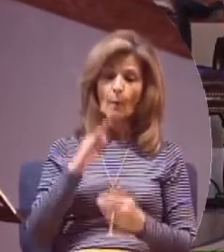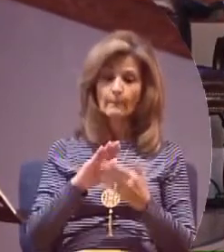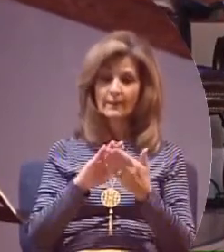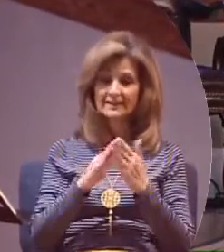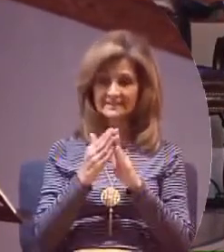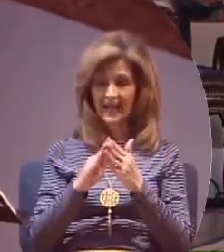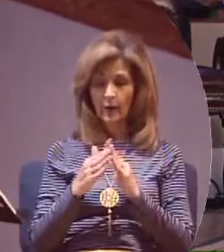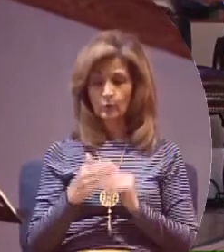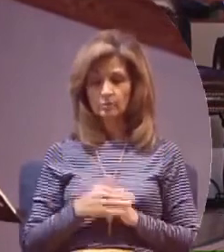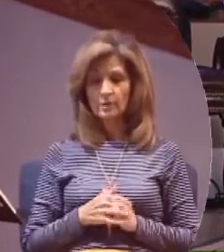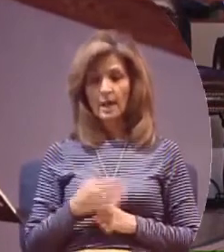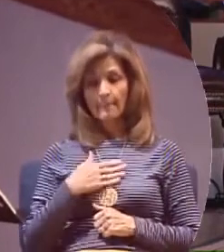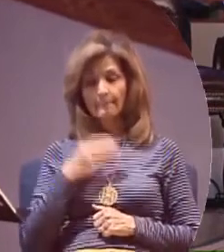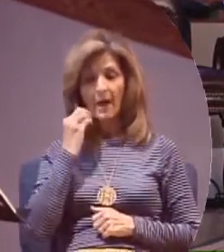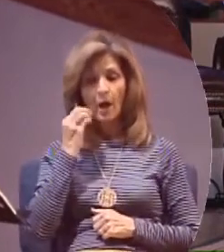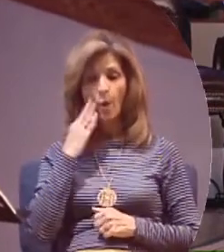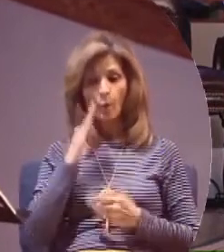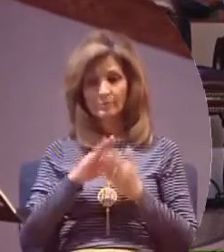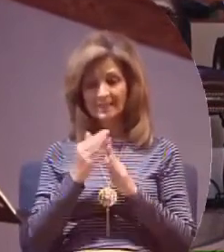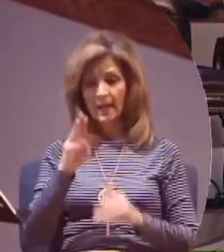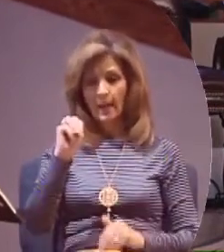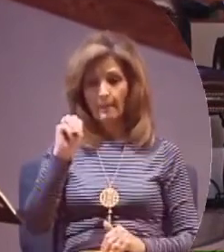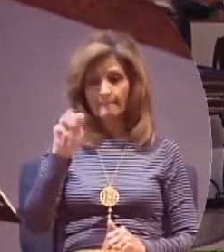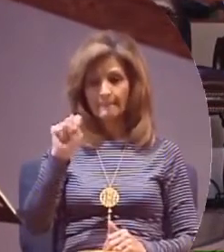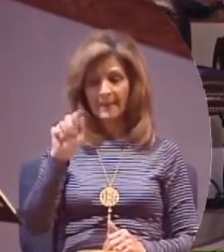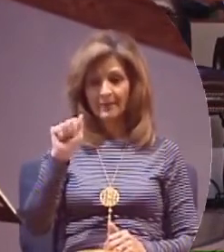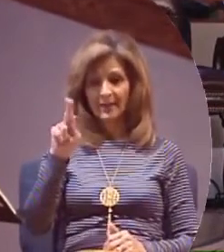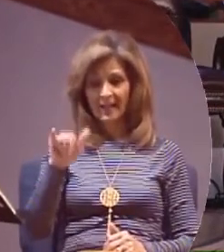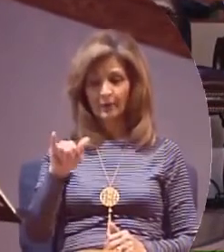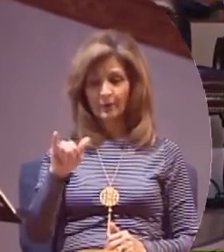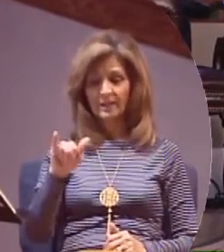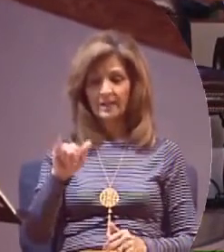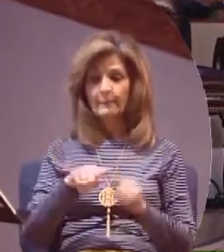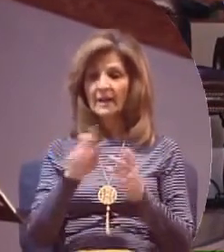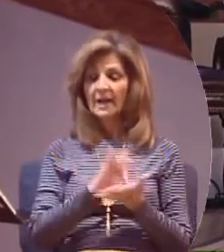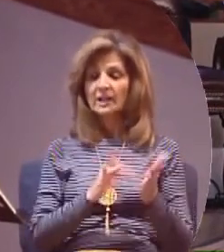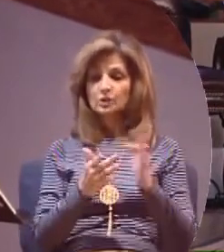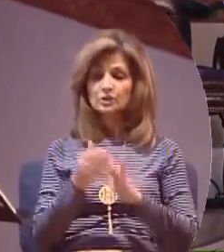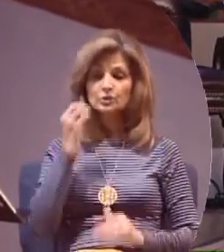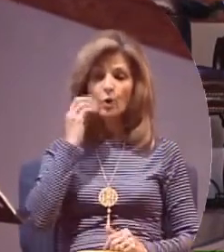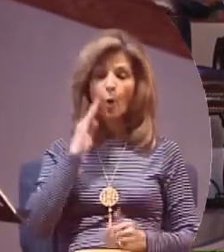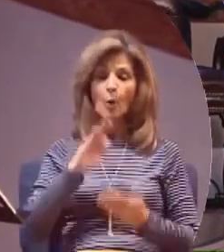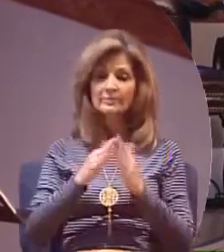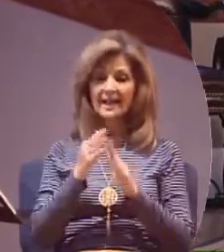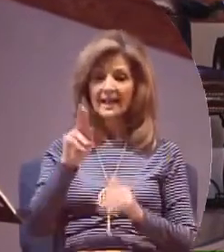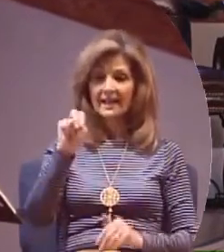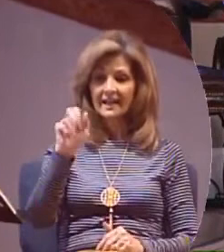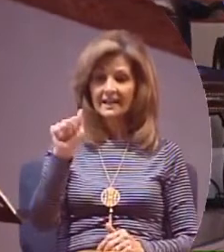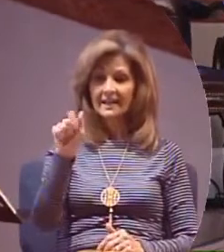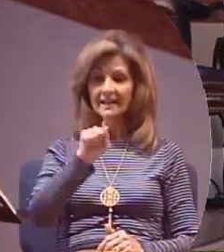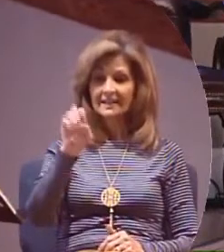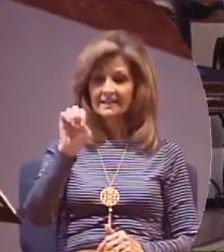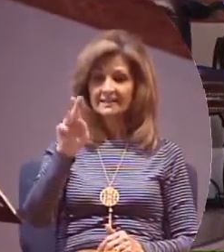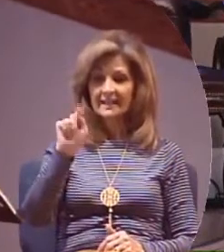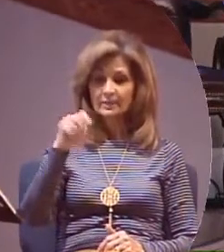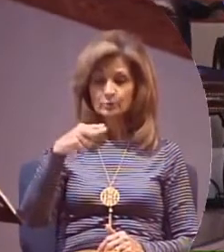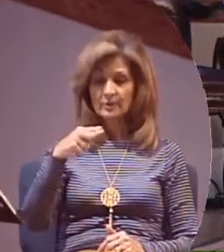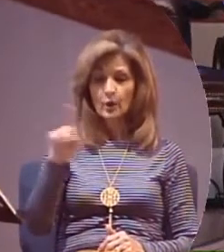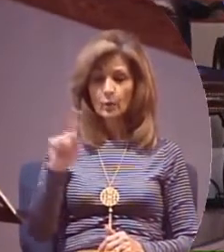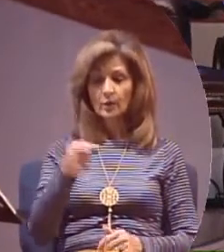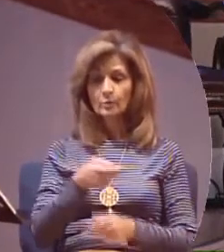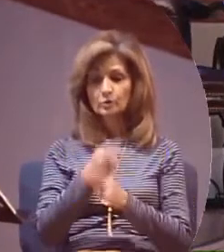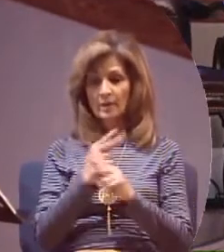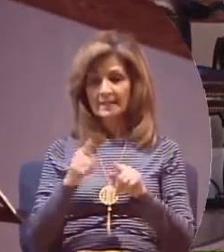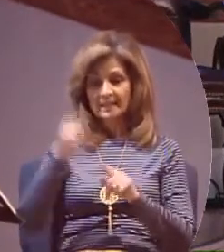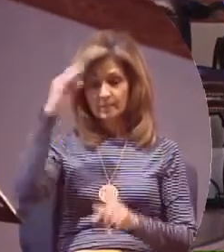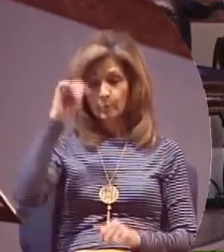His hometown, my hometown, is Mount Airy. The hometown of the Lord Jesus was Nazareth. That's where he was brought up at as a boy. In fact,